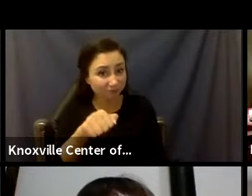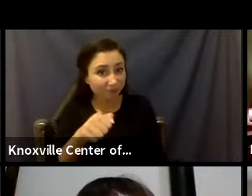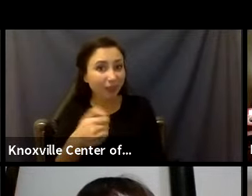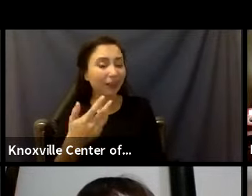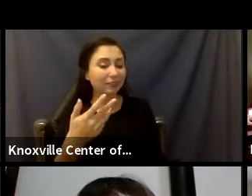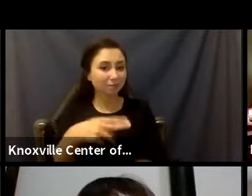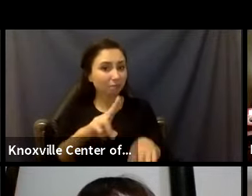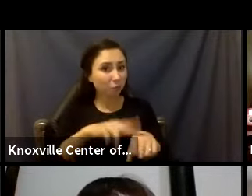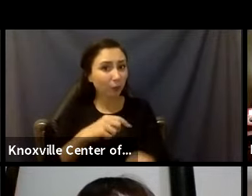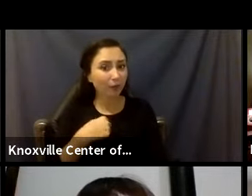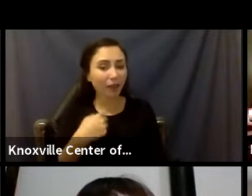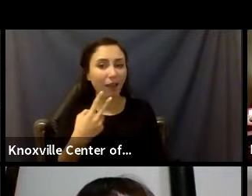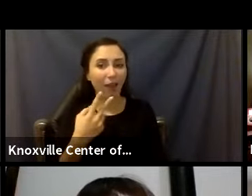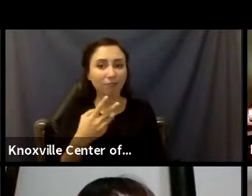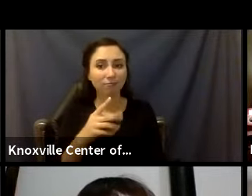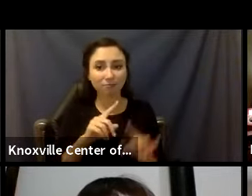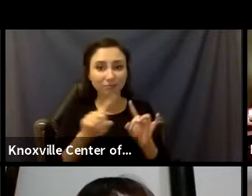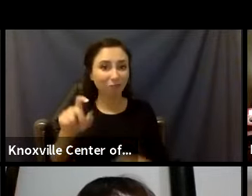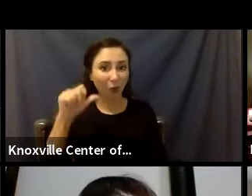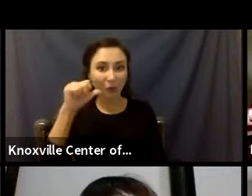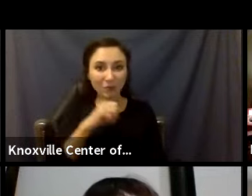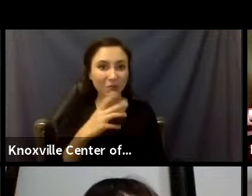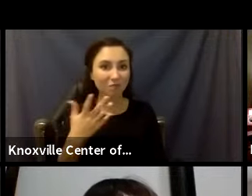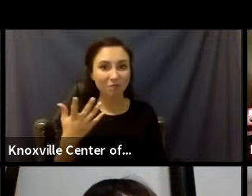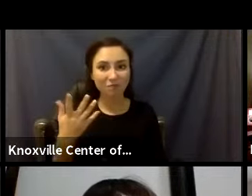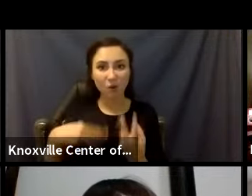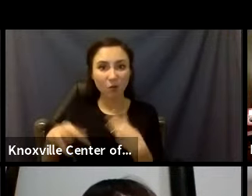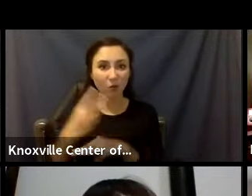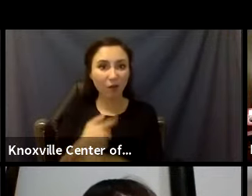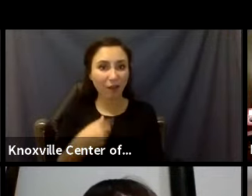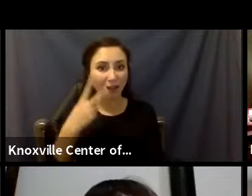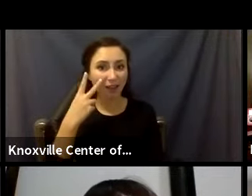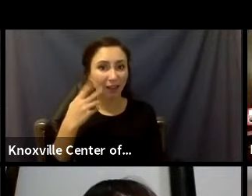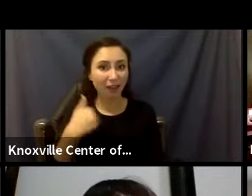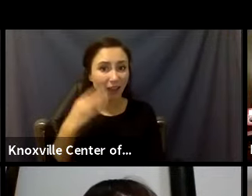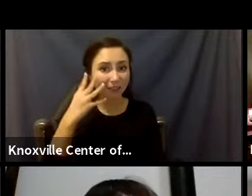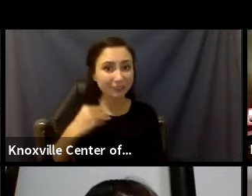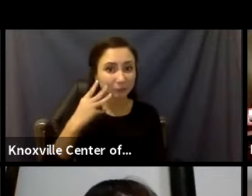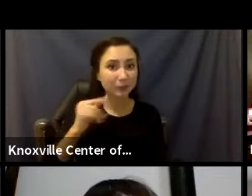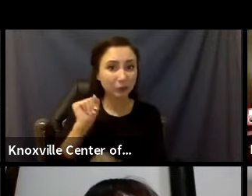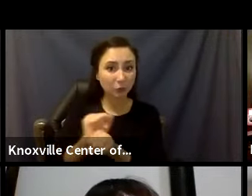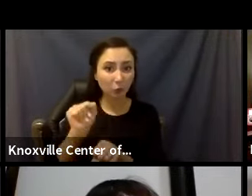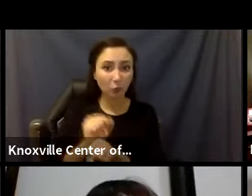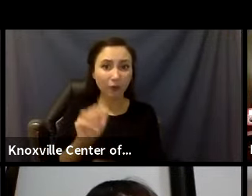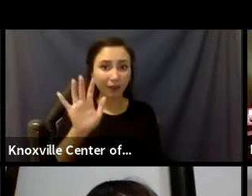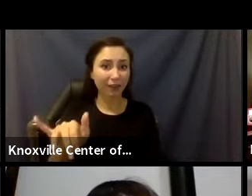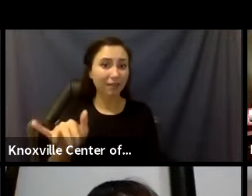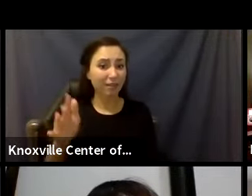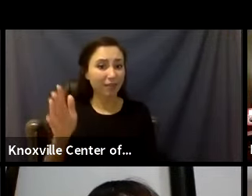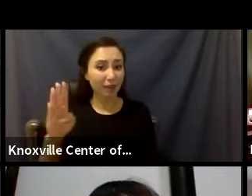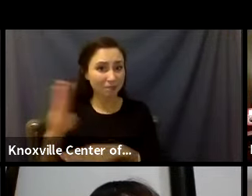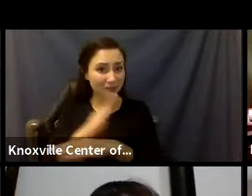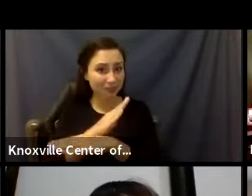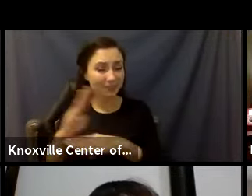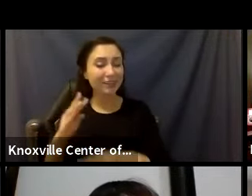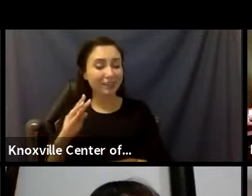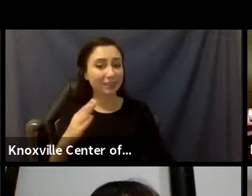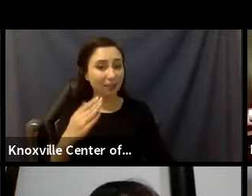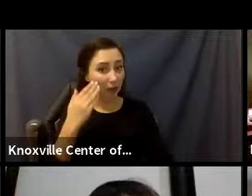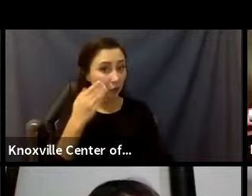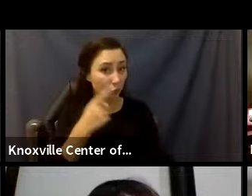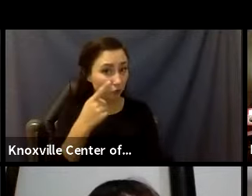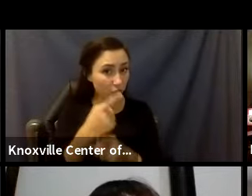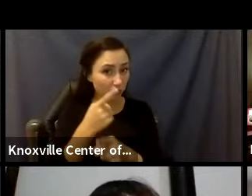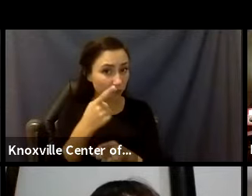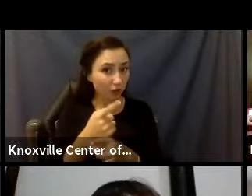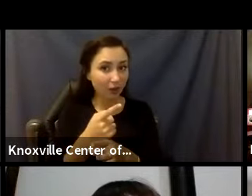the bar scene. I have experience working in the industry. I know that you're right. And